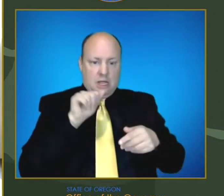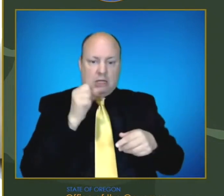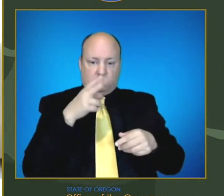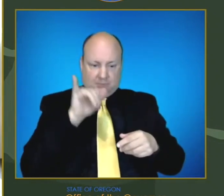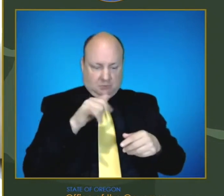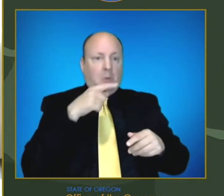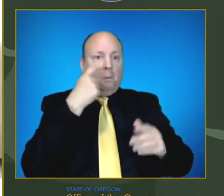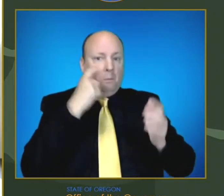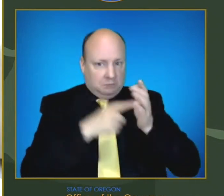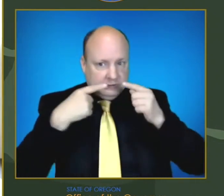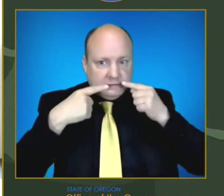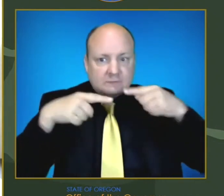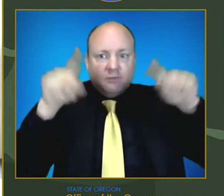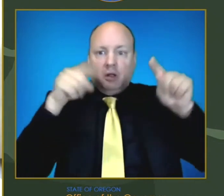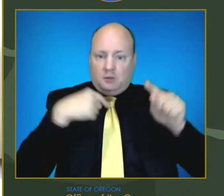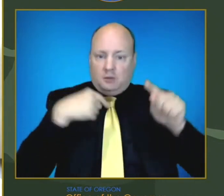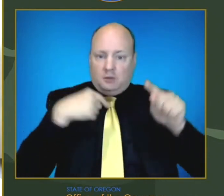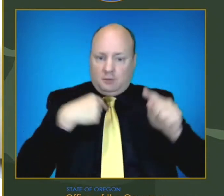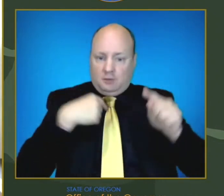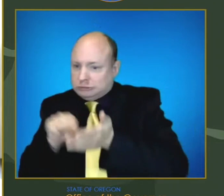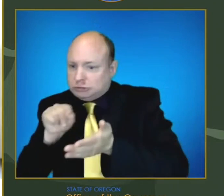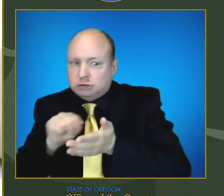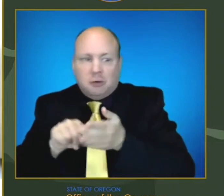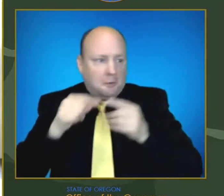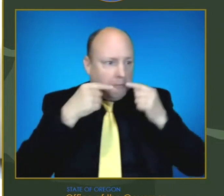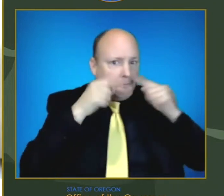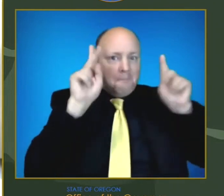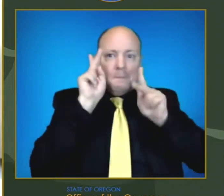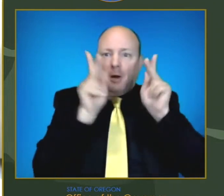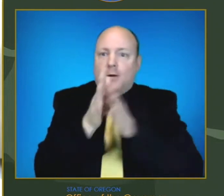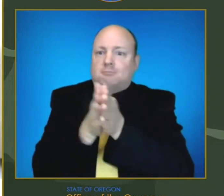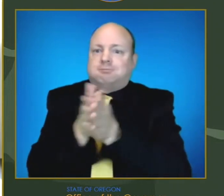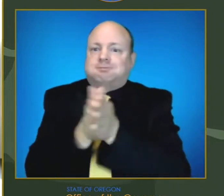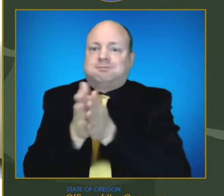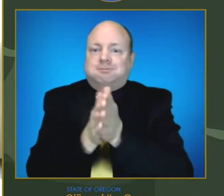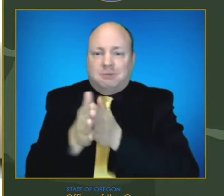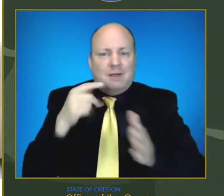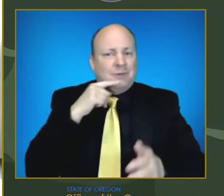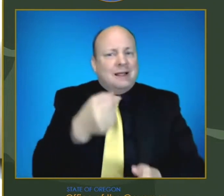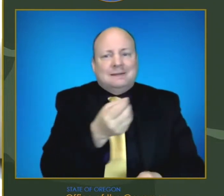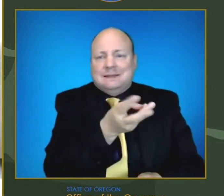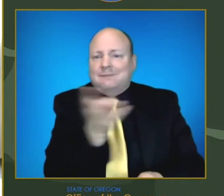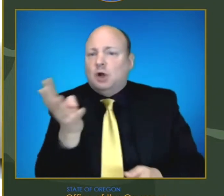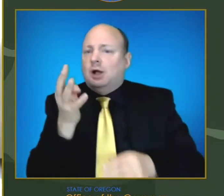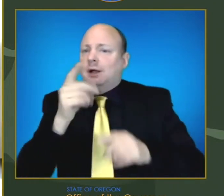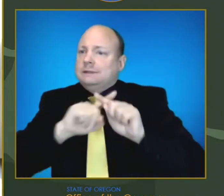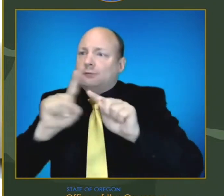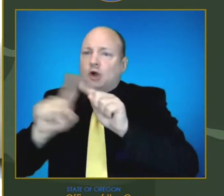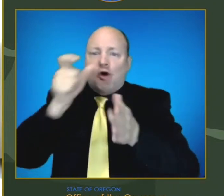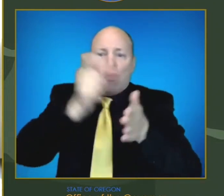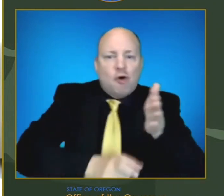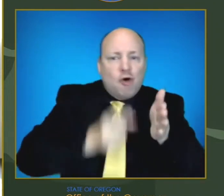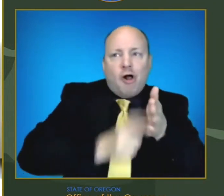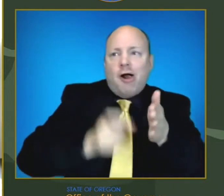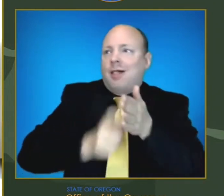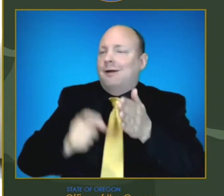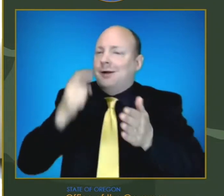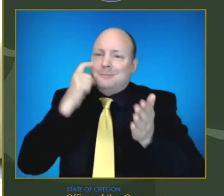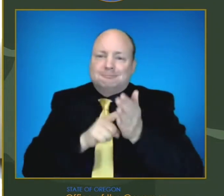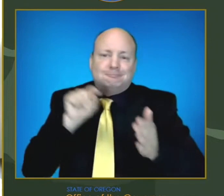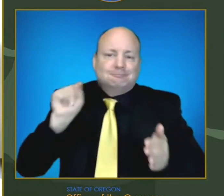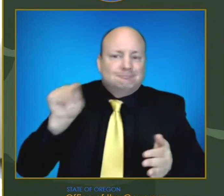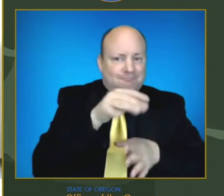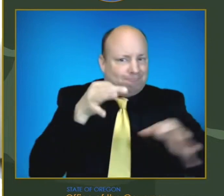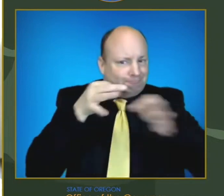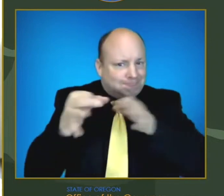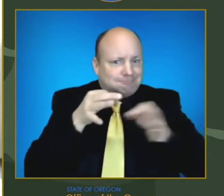I have a couple of papers that I think clarify this incredibly well. In fact, a very recent one written by Gertler